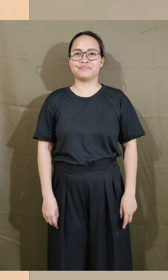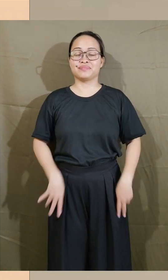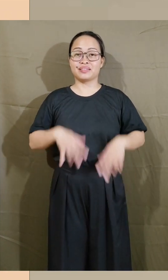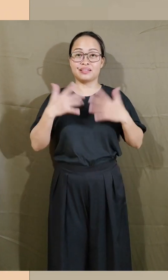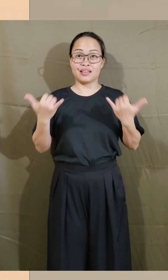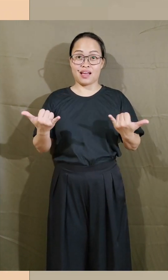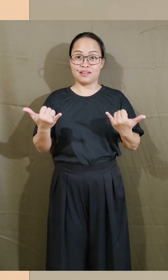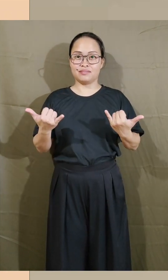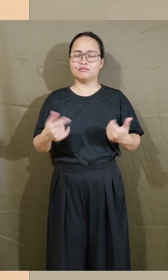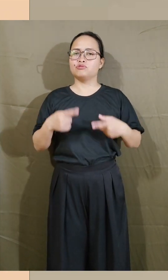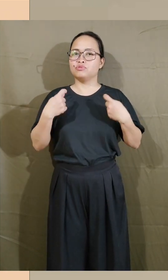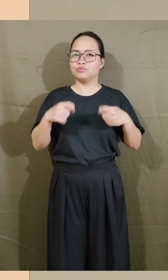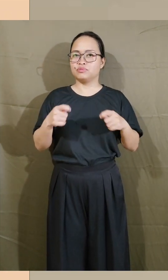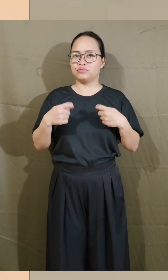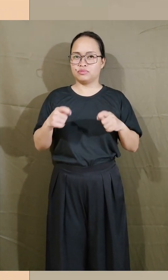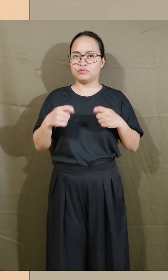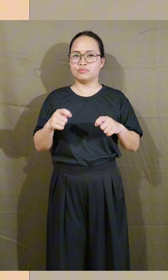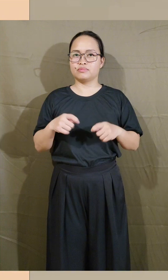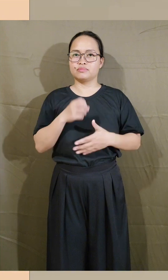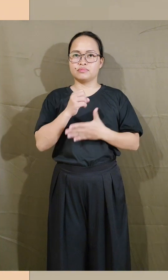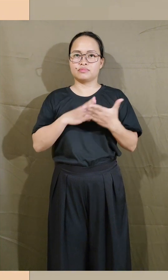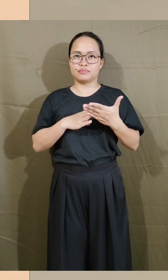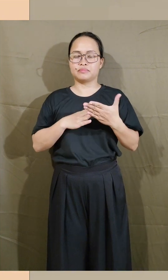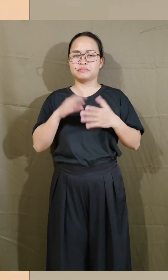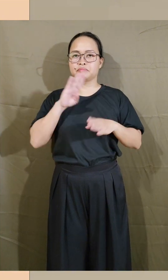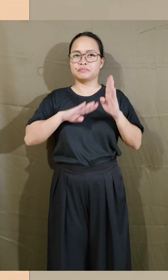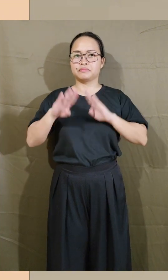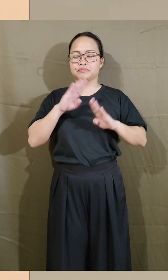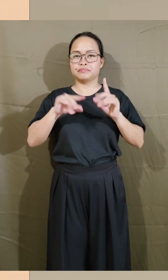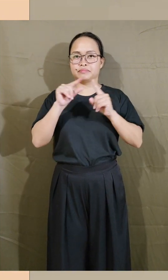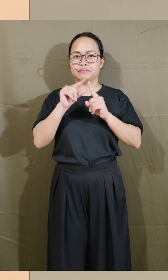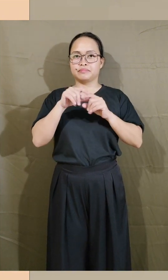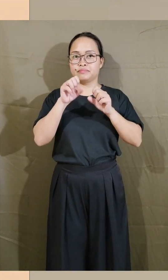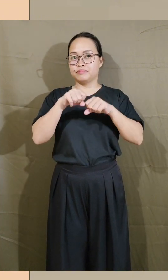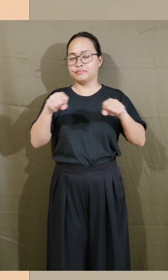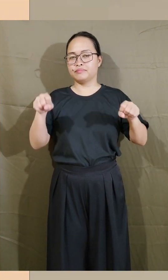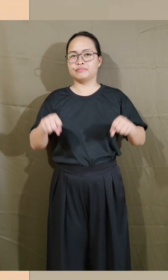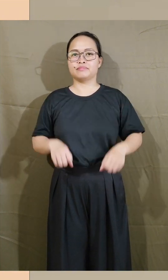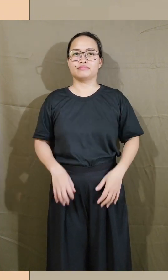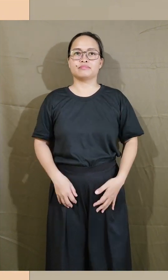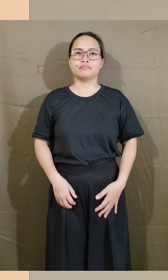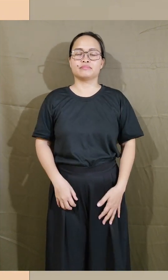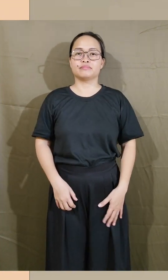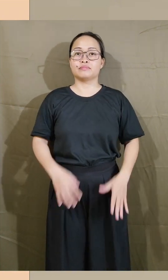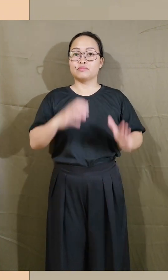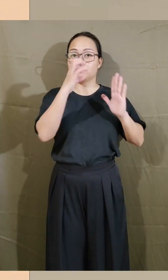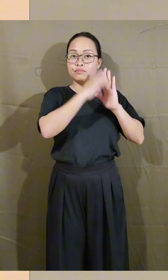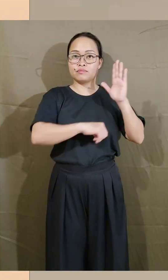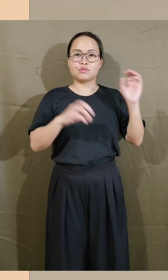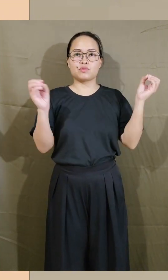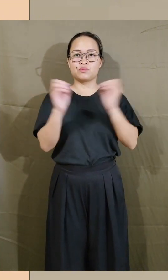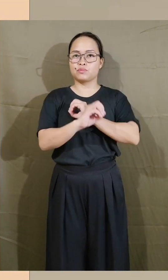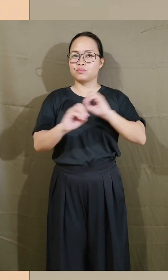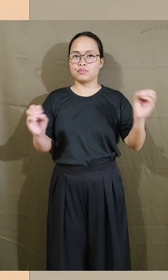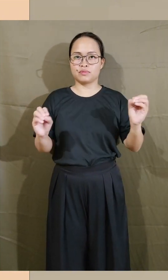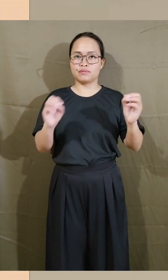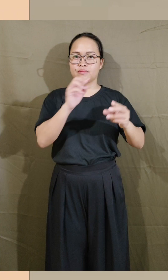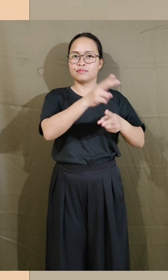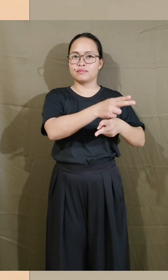Now let's try some word problems in which we can subtract without borrowing.